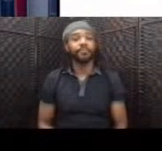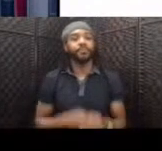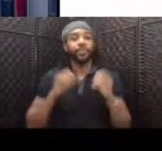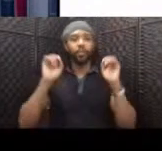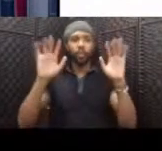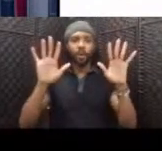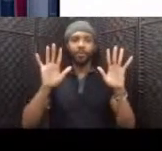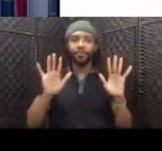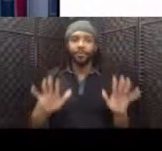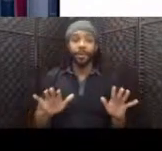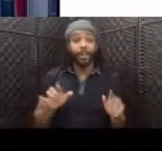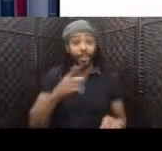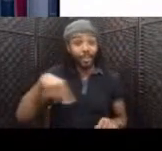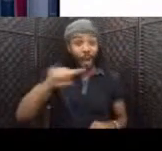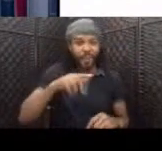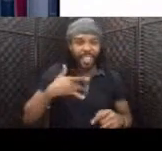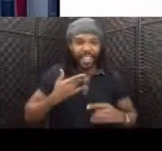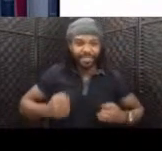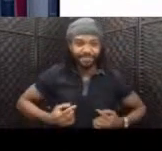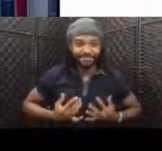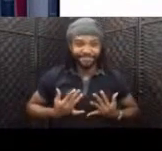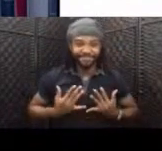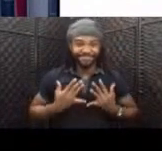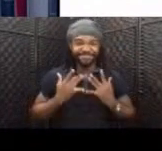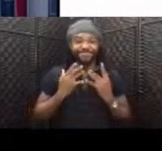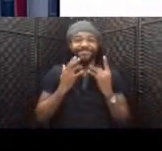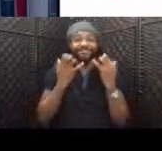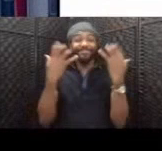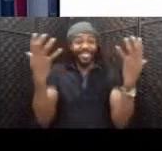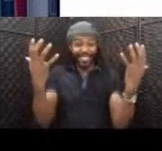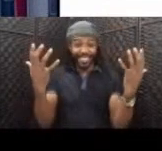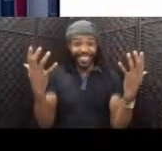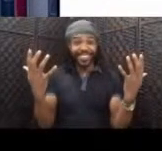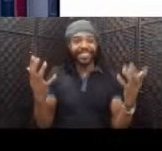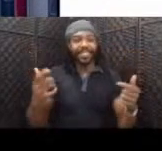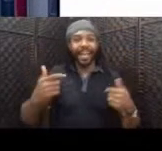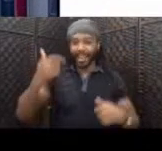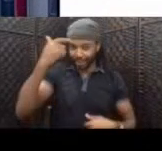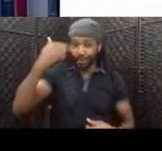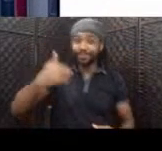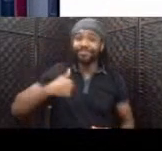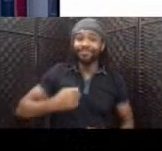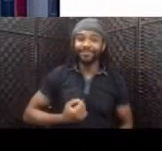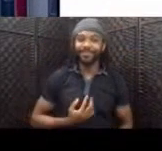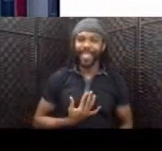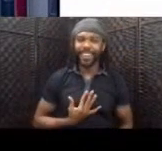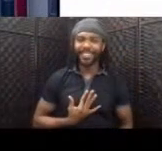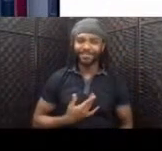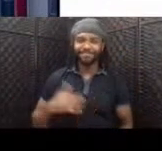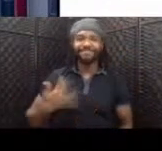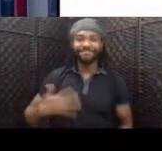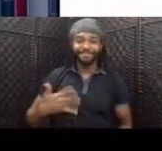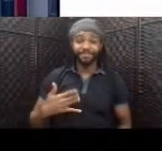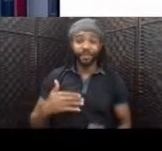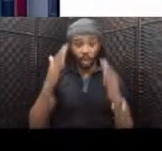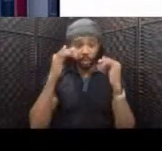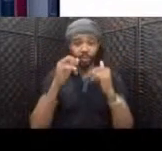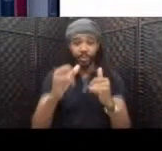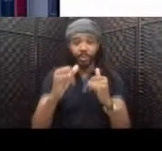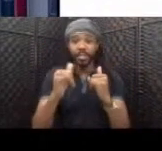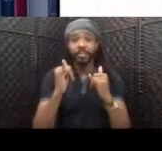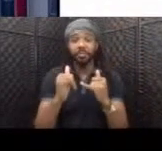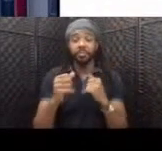Wonderful. Are y'all fired up? I know I am, and I hope that you are too. I hope that the information that you have seen thus far in